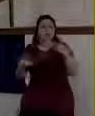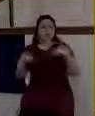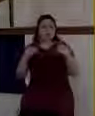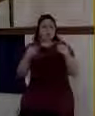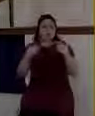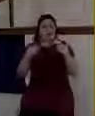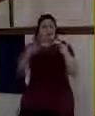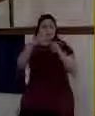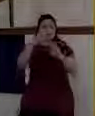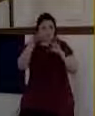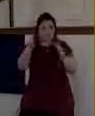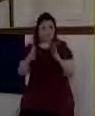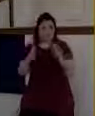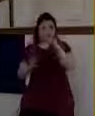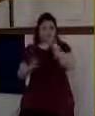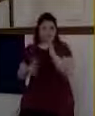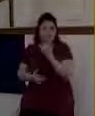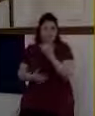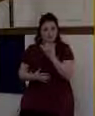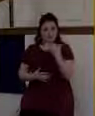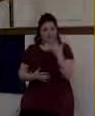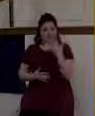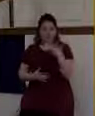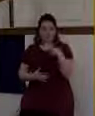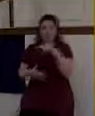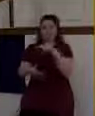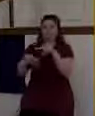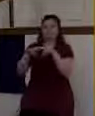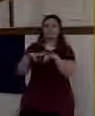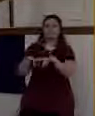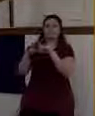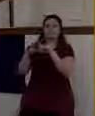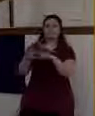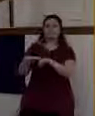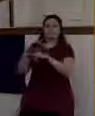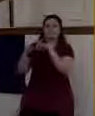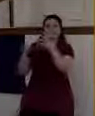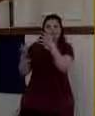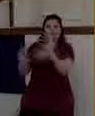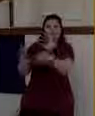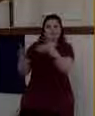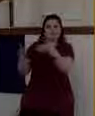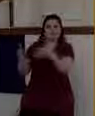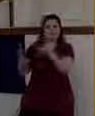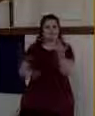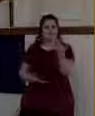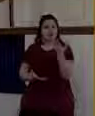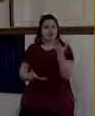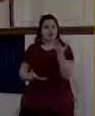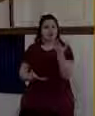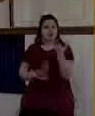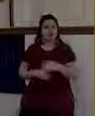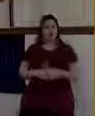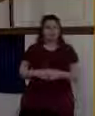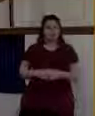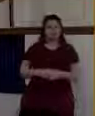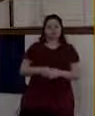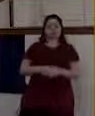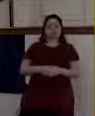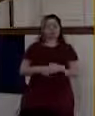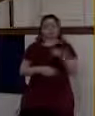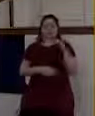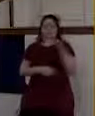here if you ask me. You say, why? Well, he's lingering. Why are you lingering there in the land? What's taking you so long? Why do you have to rest